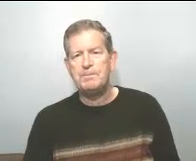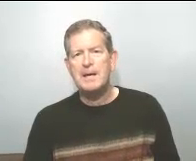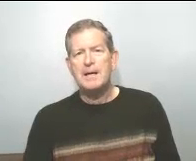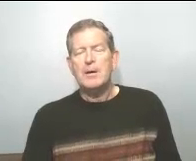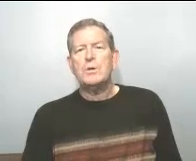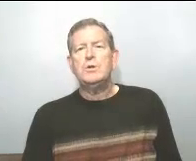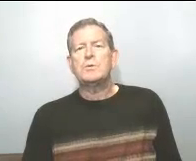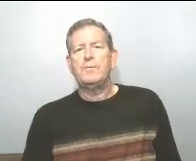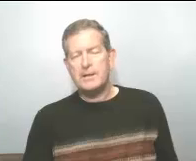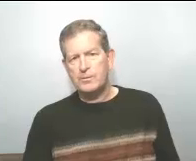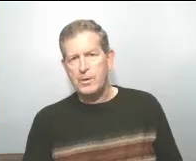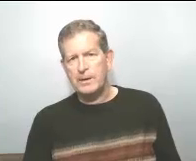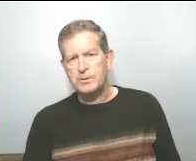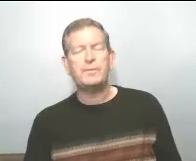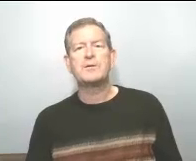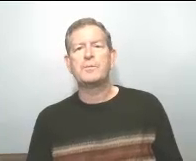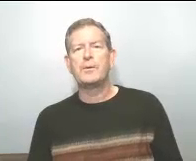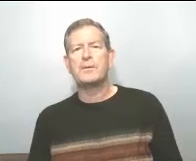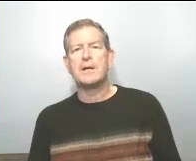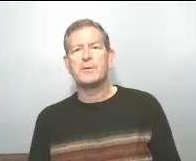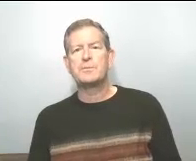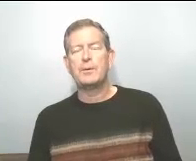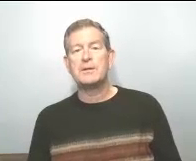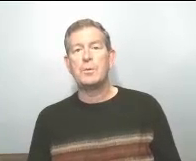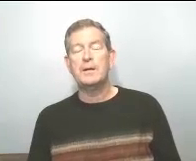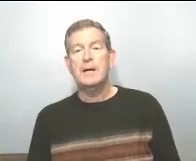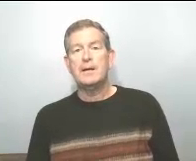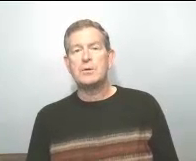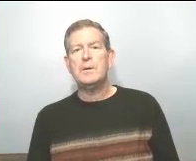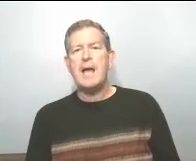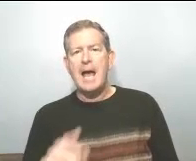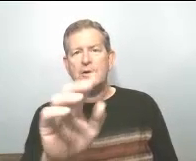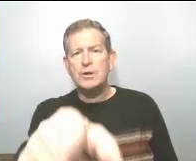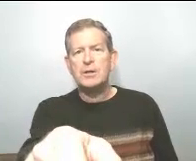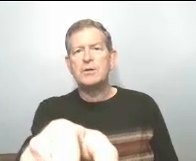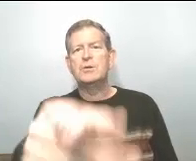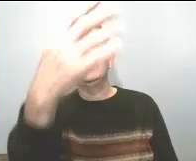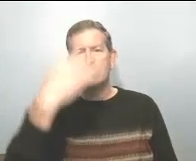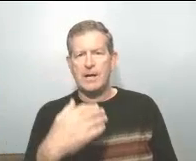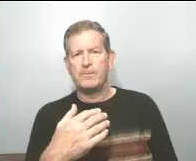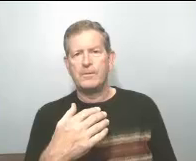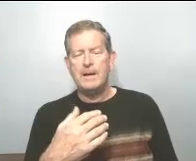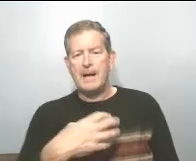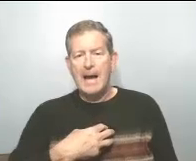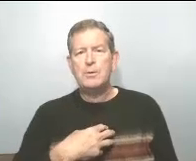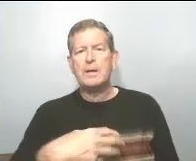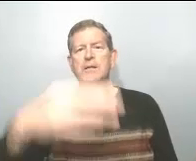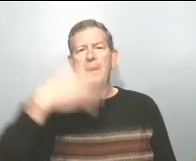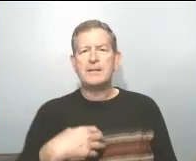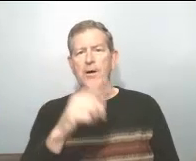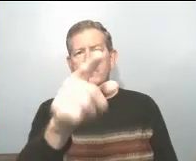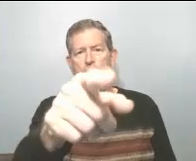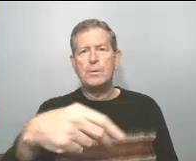question, which use reflexive pronouns. Reflexive pronouns are those pronouns when you're doing the action to yourself. I'm doing